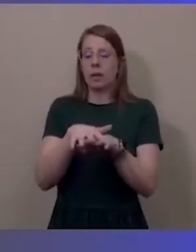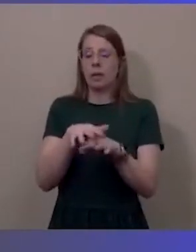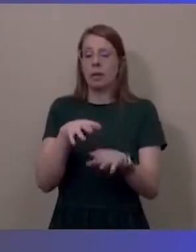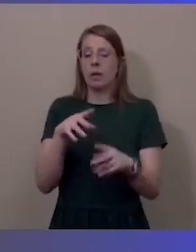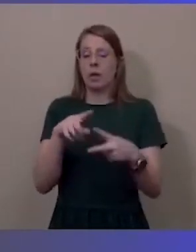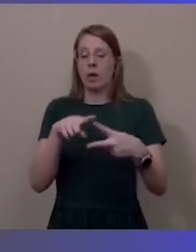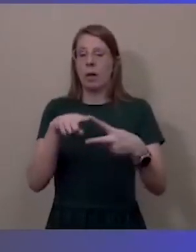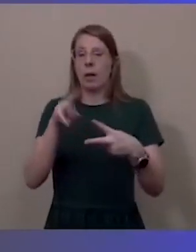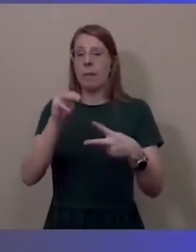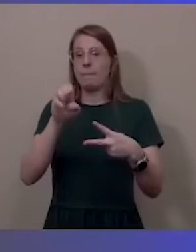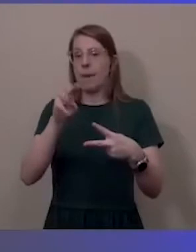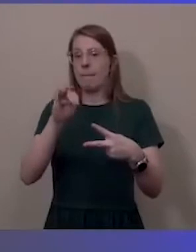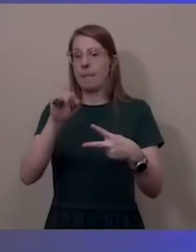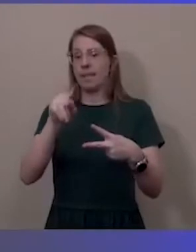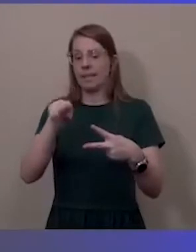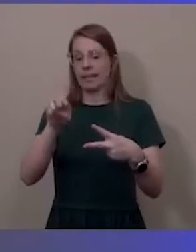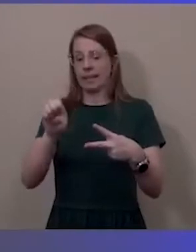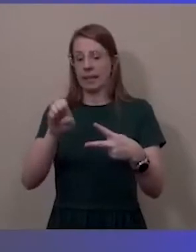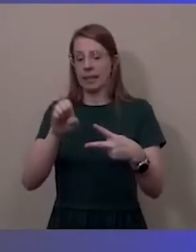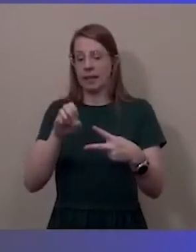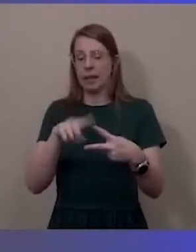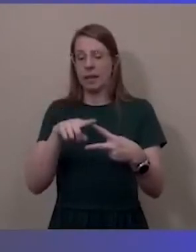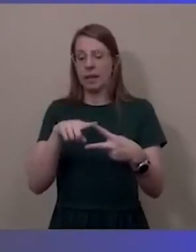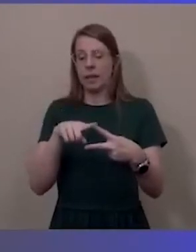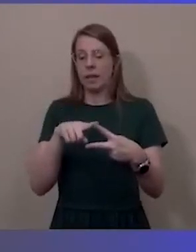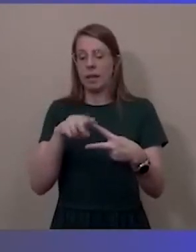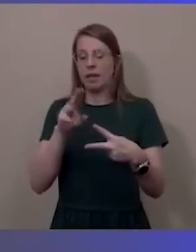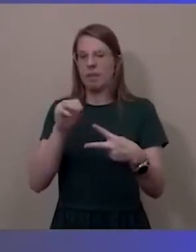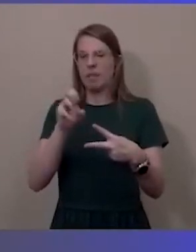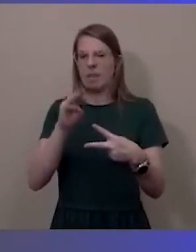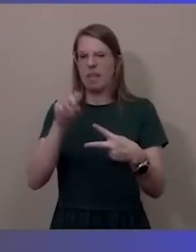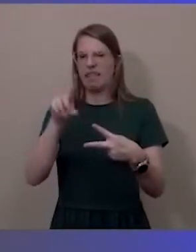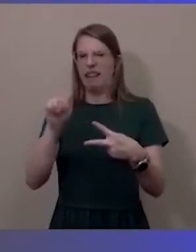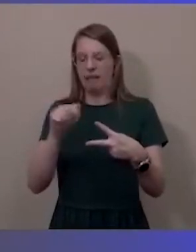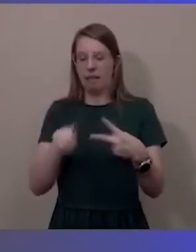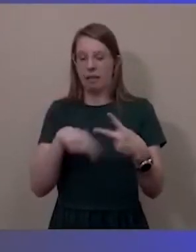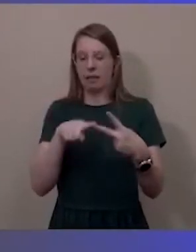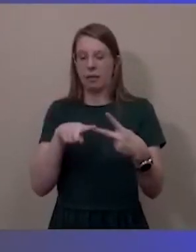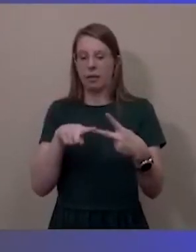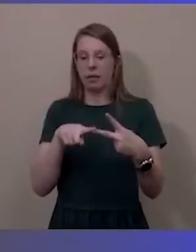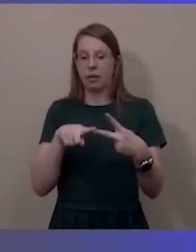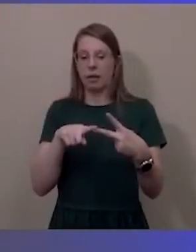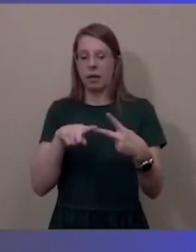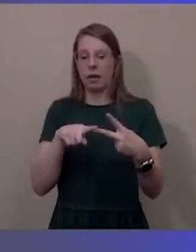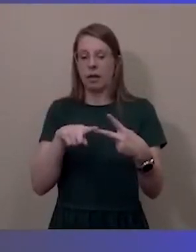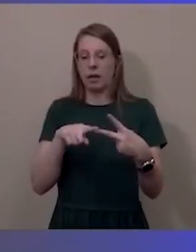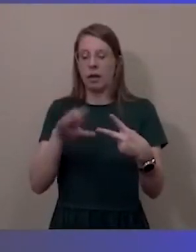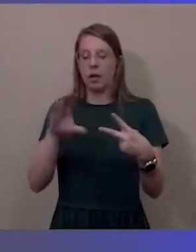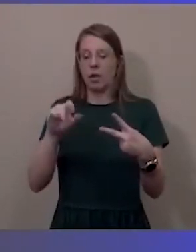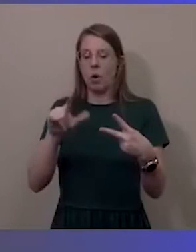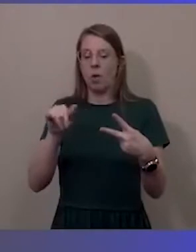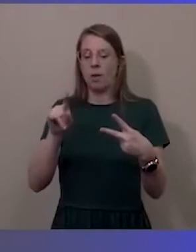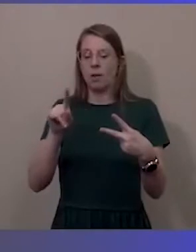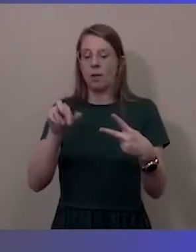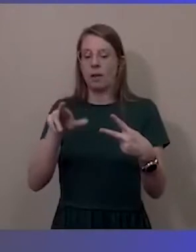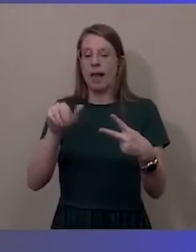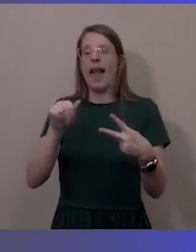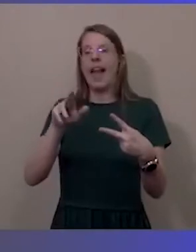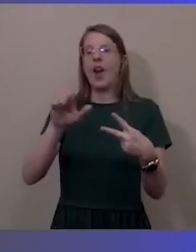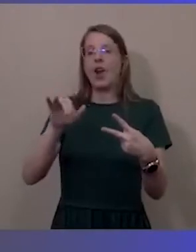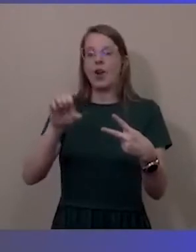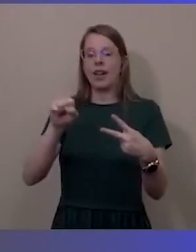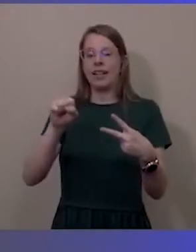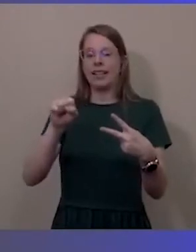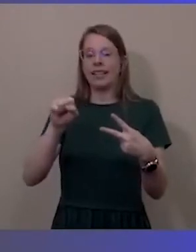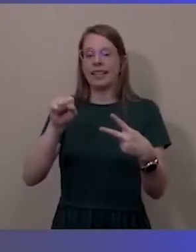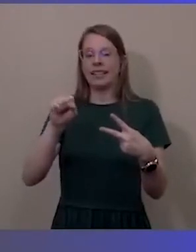them is mementine, or Namenda is their brand name, and the other is a class called cholinesterase inhibitors, and Aricept or